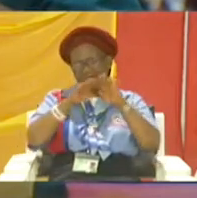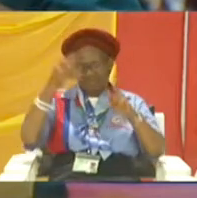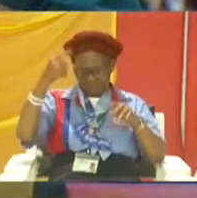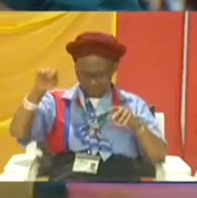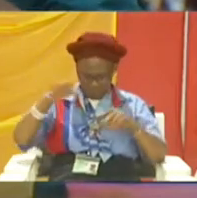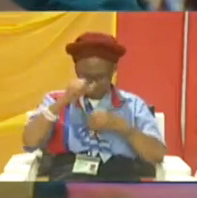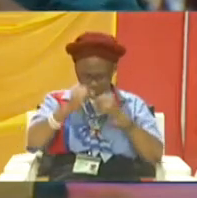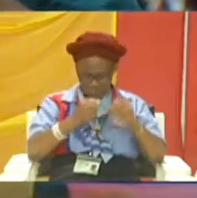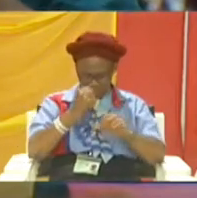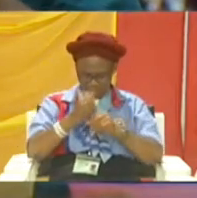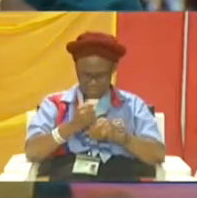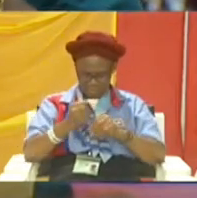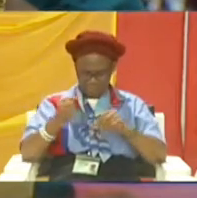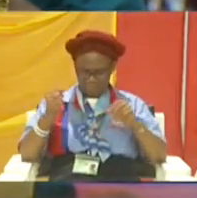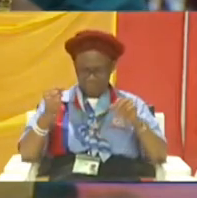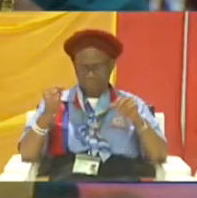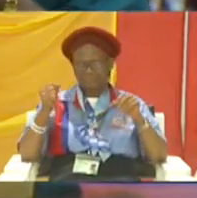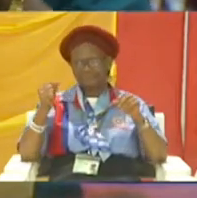years.